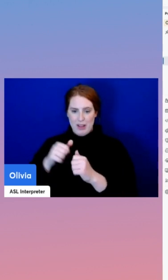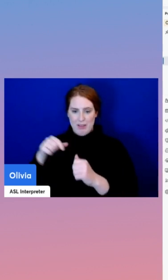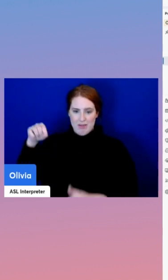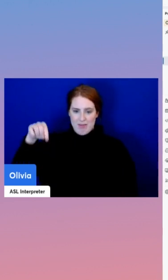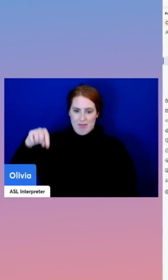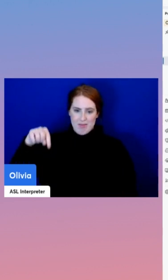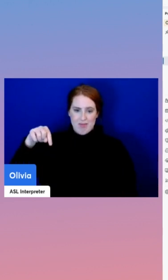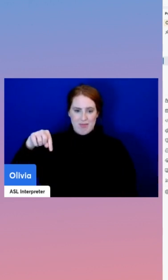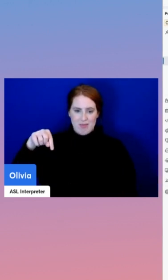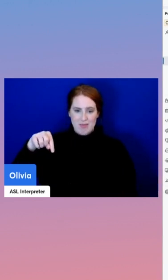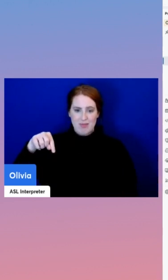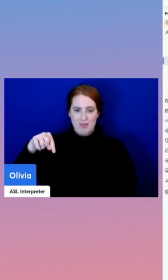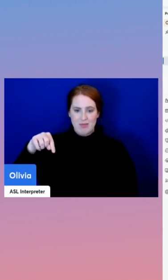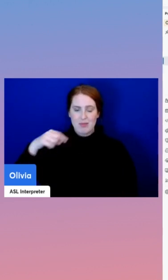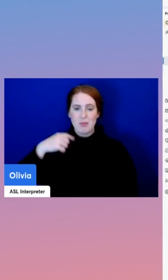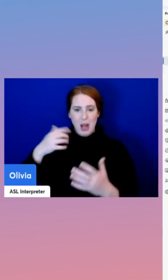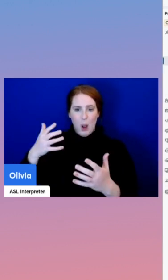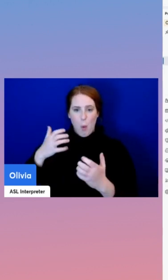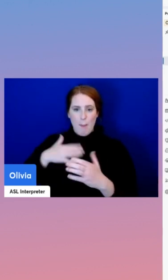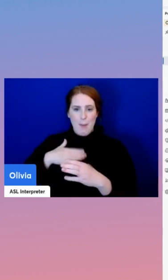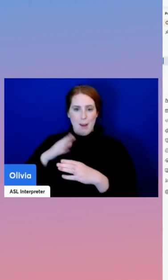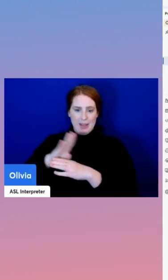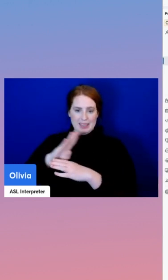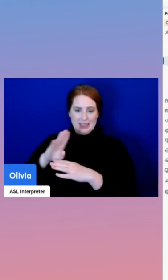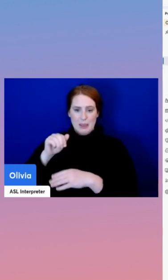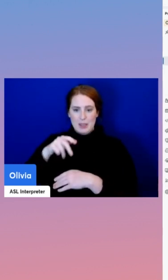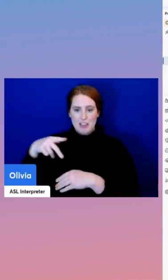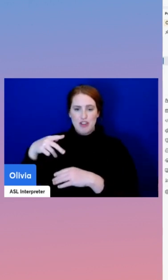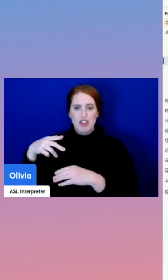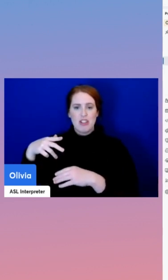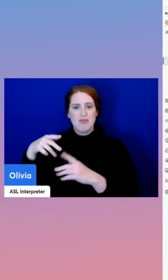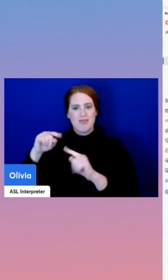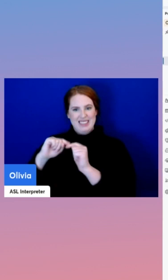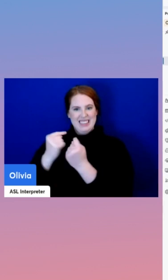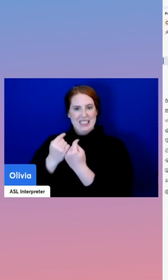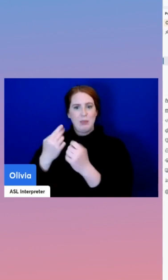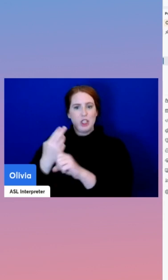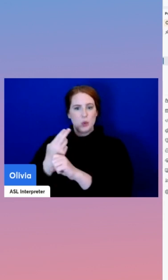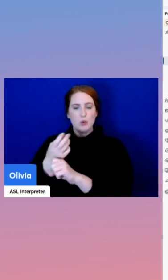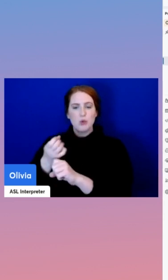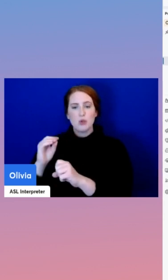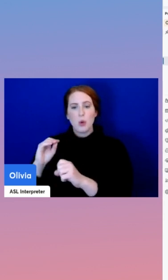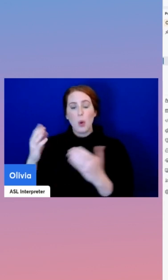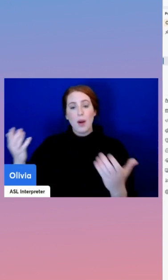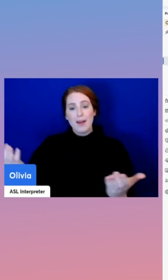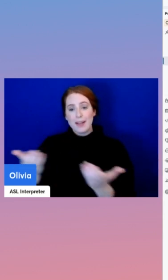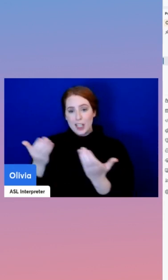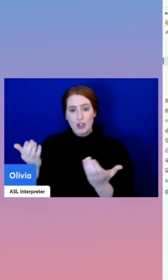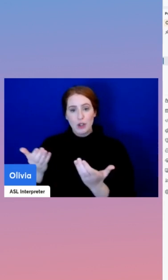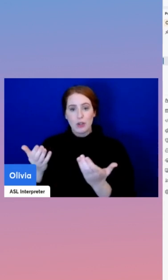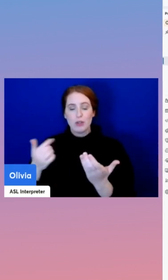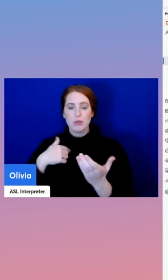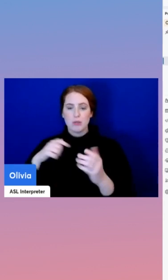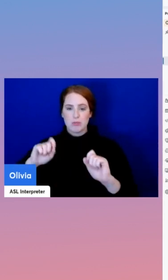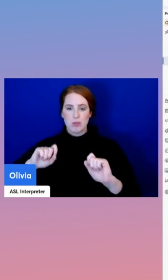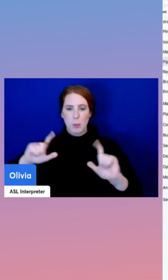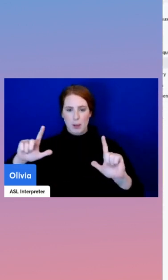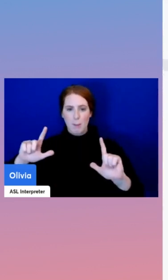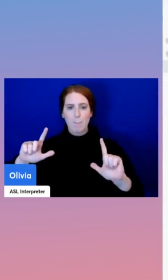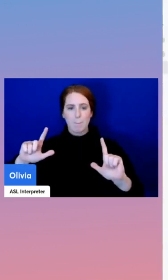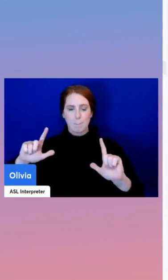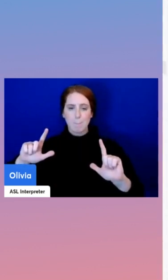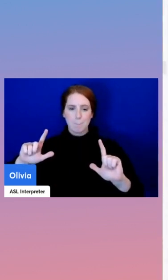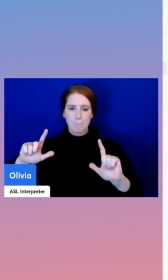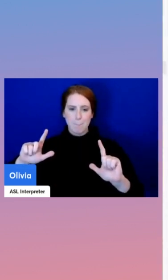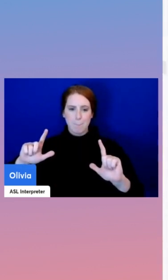I want my business and application teams to use. So I'm here. I have. Let me open this a little bit in big, so it's going to be